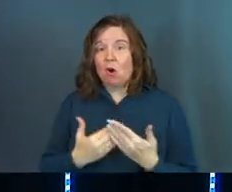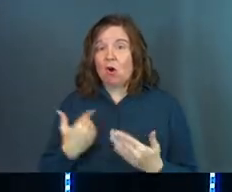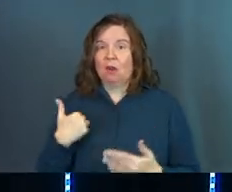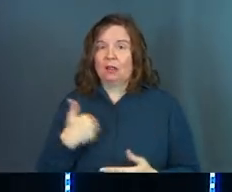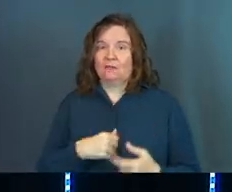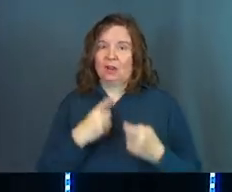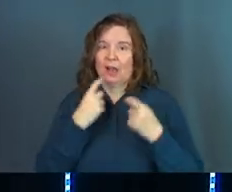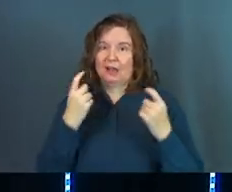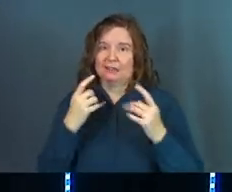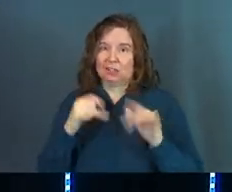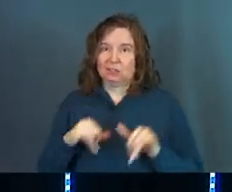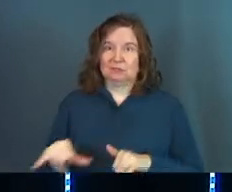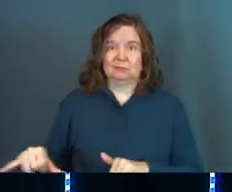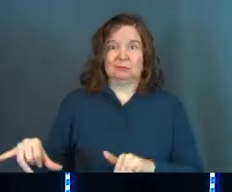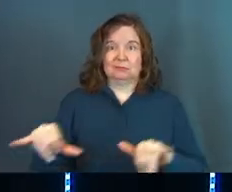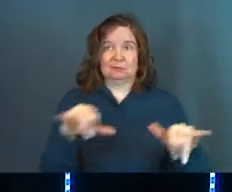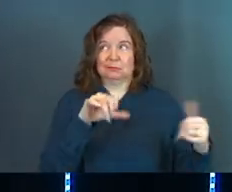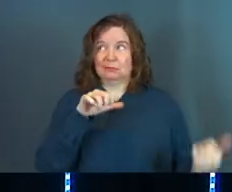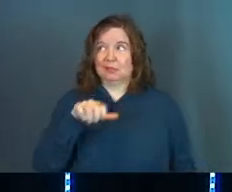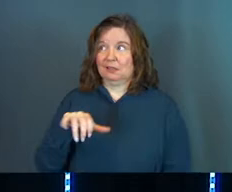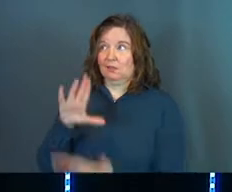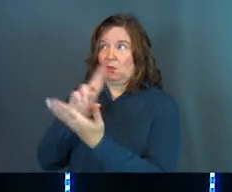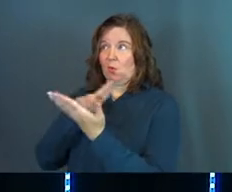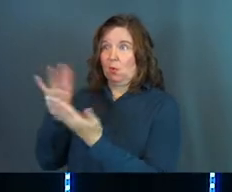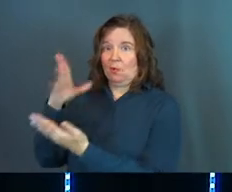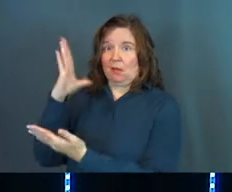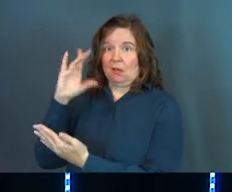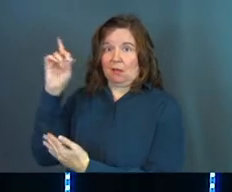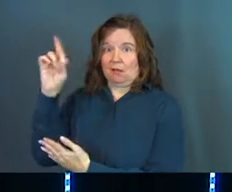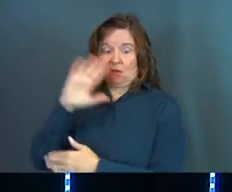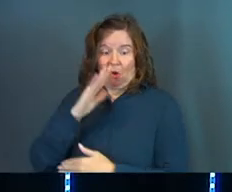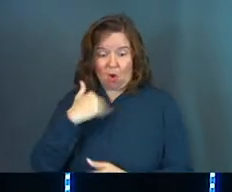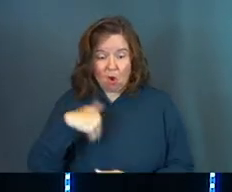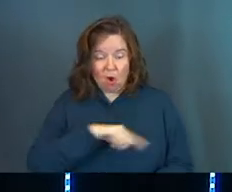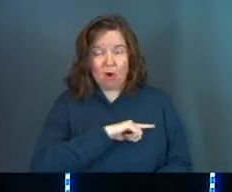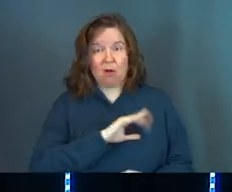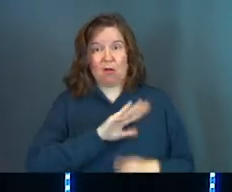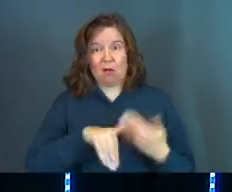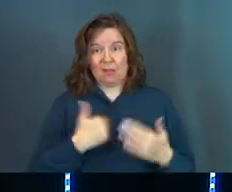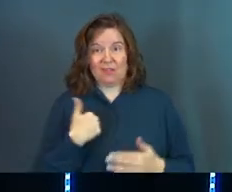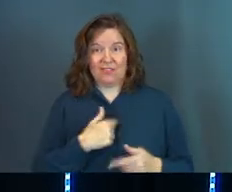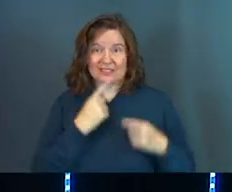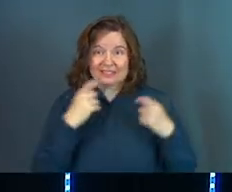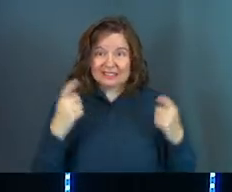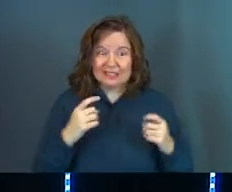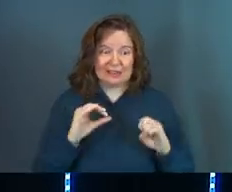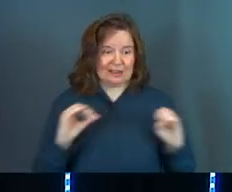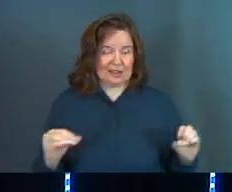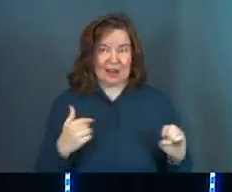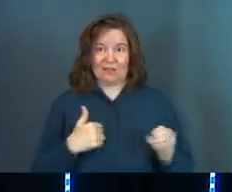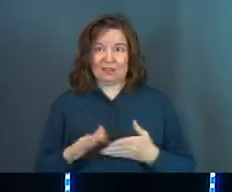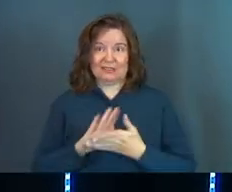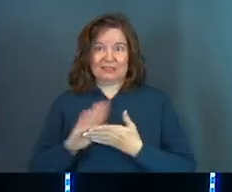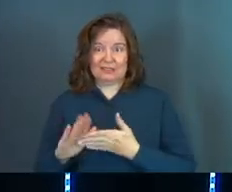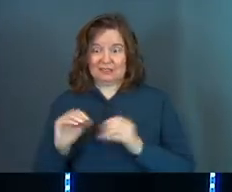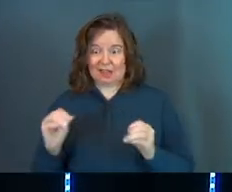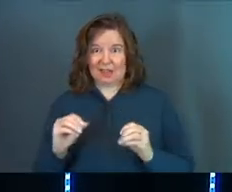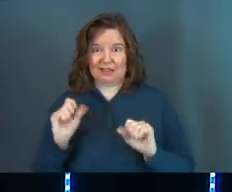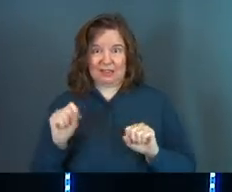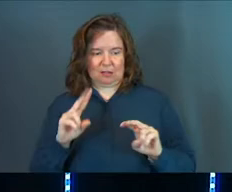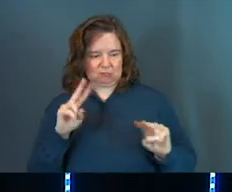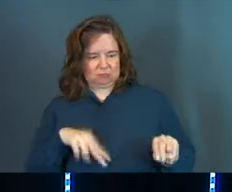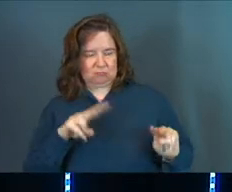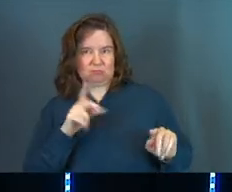are sinners before a holy God. Amen? All of us are sinners before a holy God. Therefore, none of us sit in the seat of